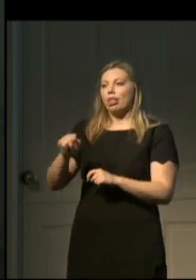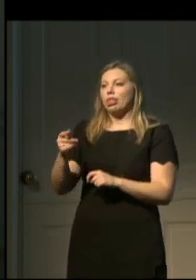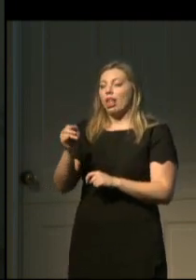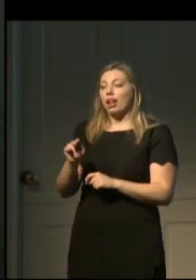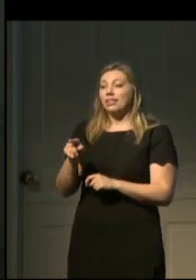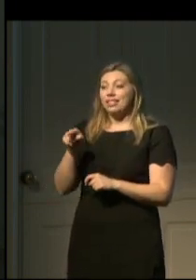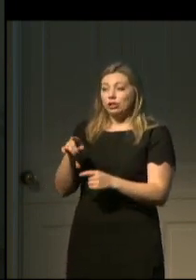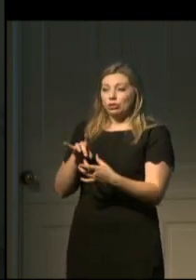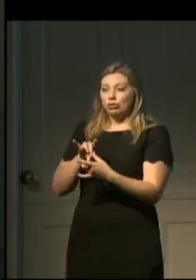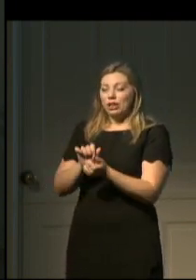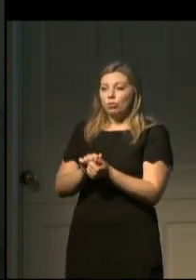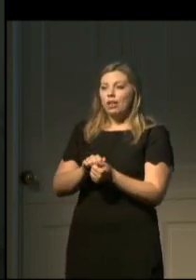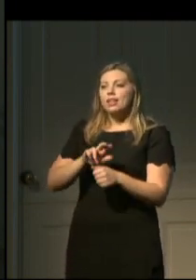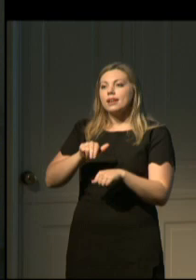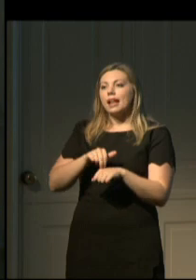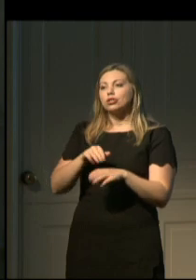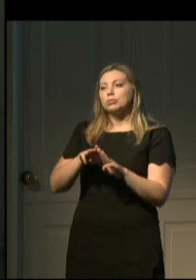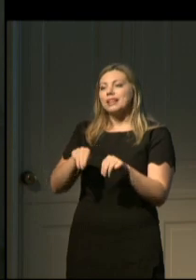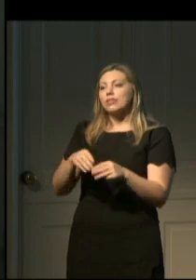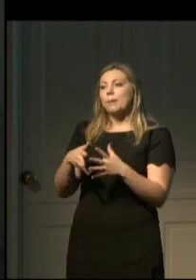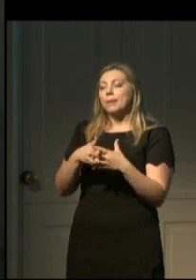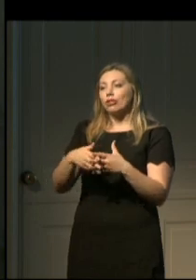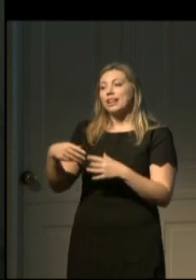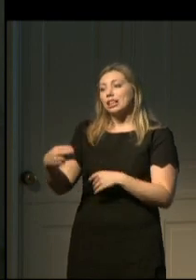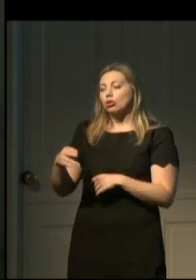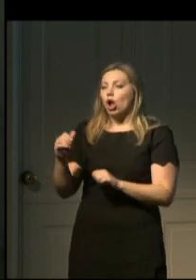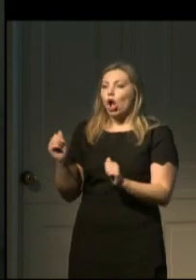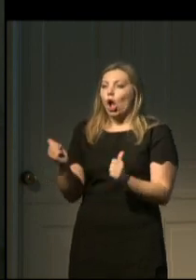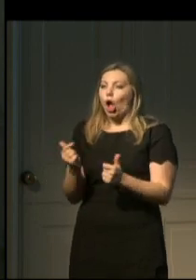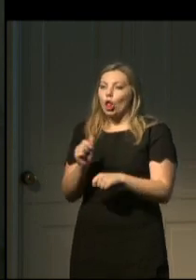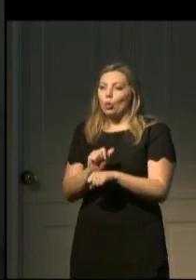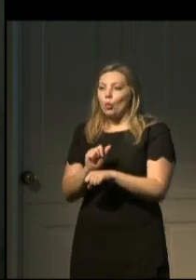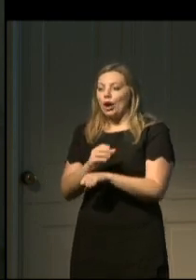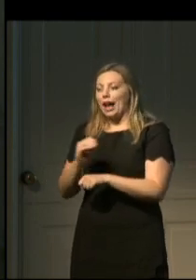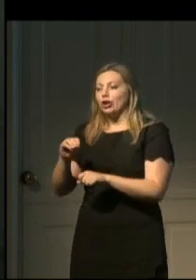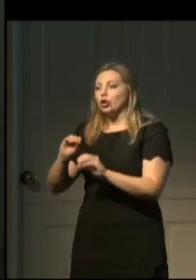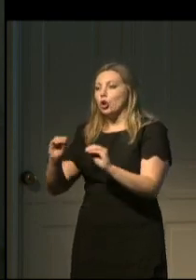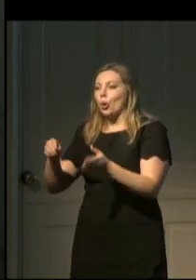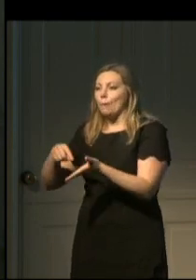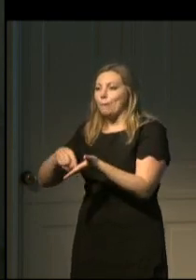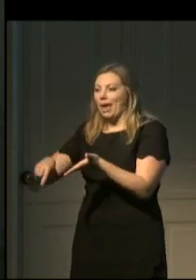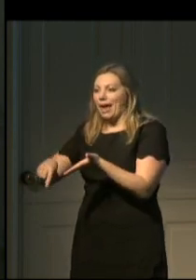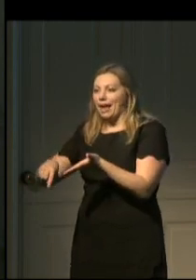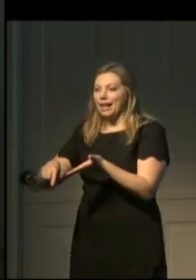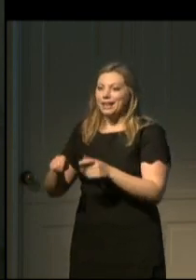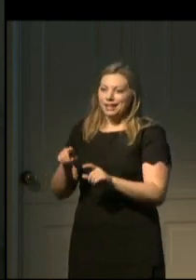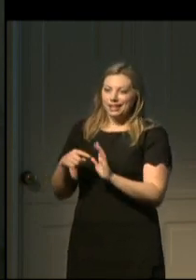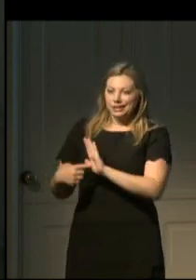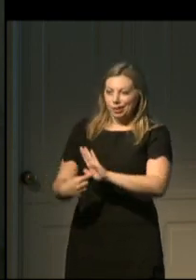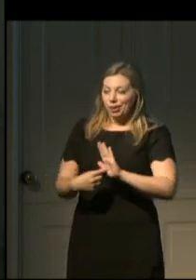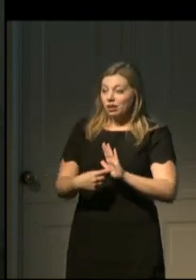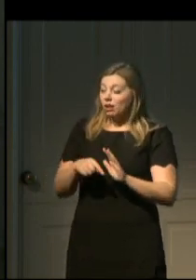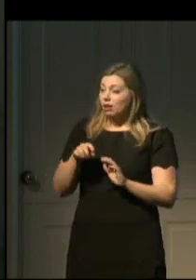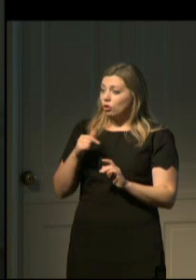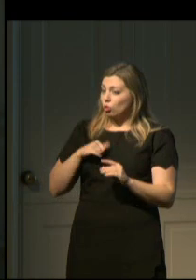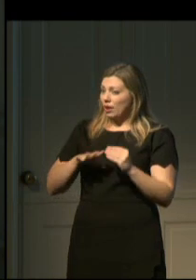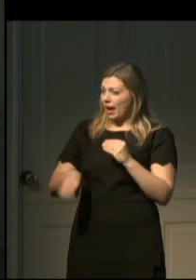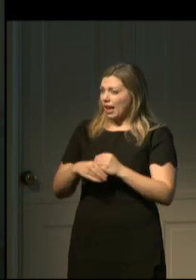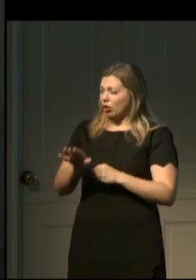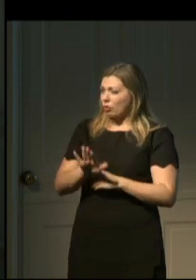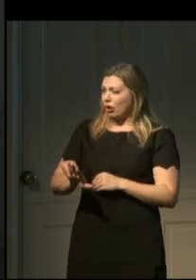National Museum of American History's All Work and No Pay exhibit. We added about 9,000